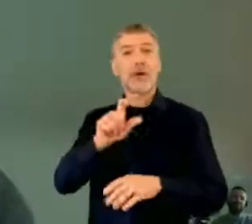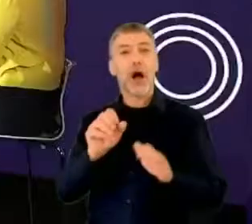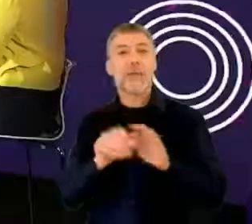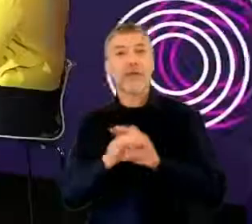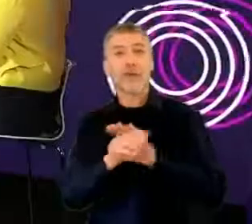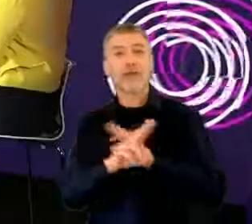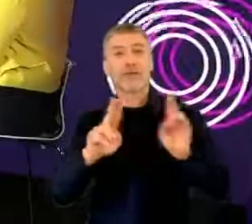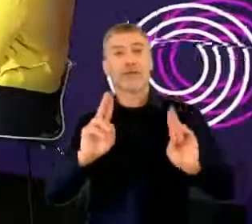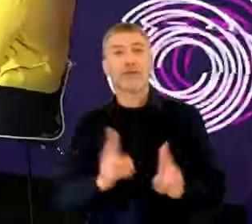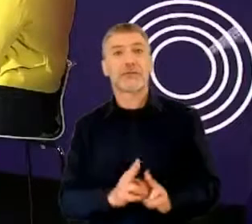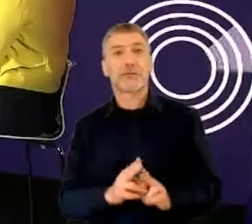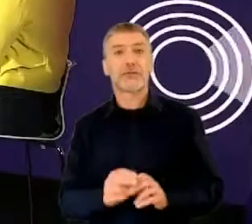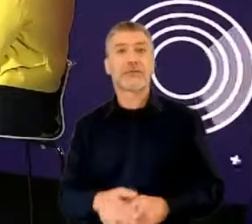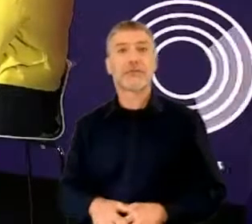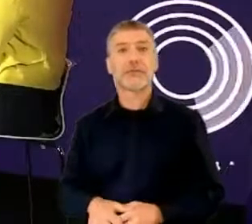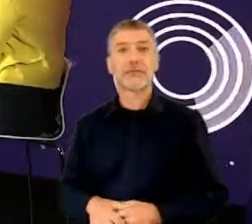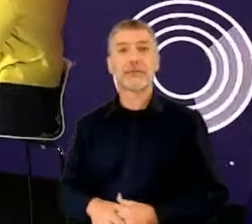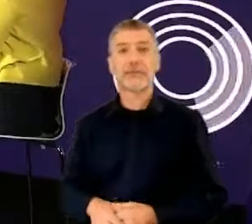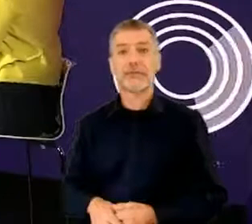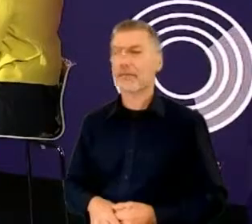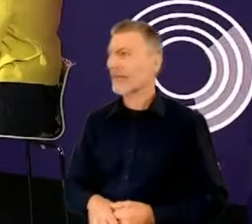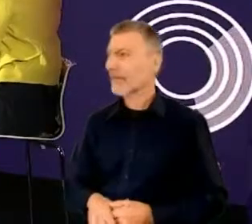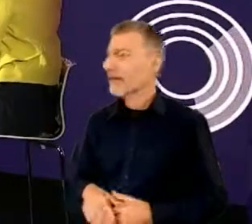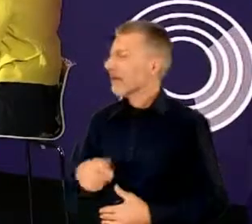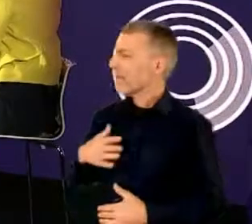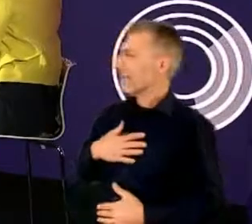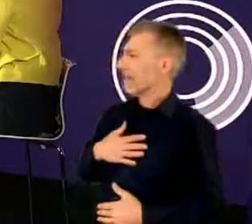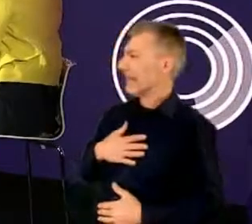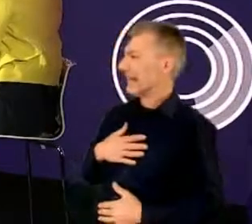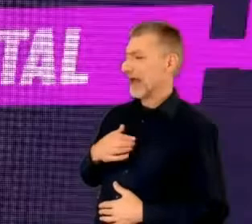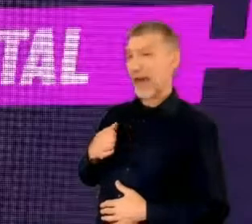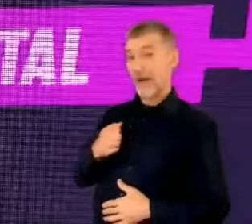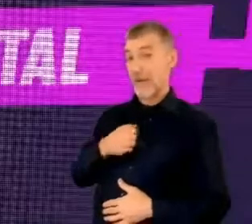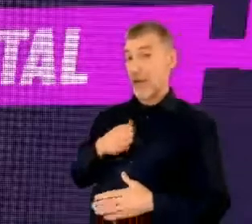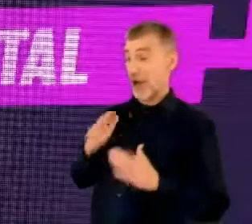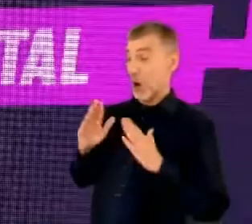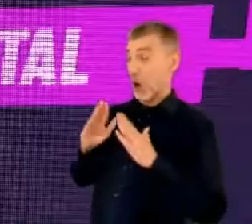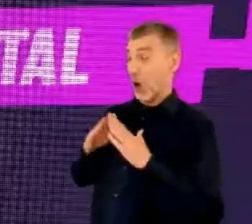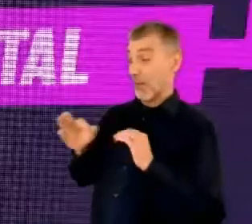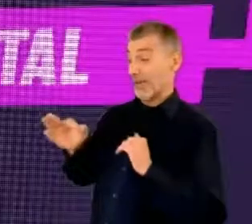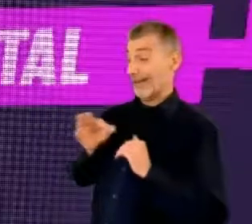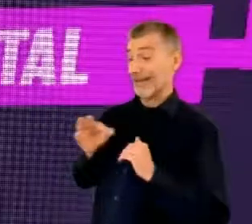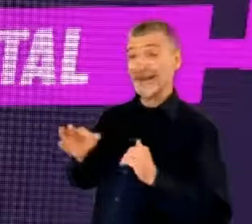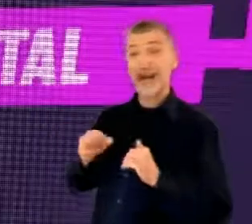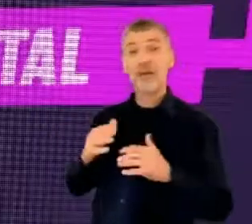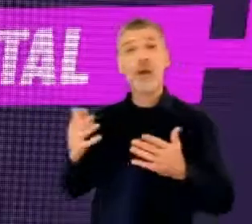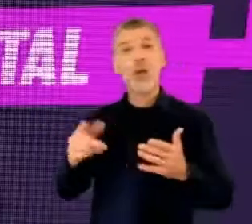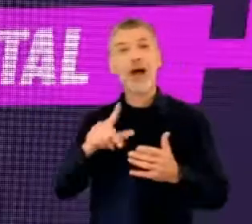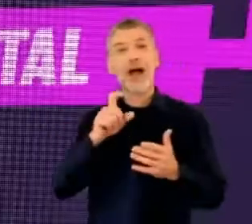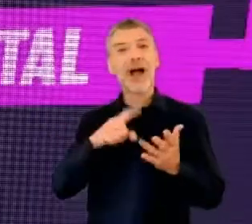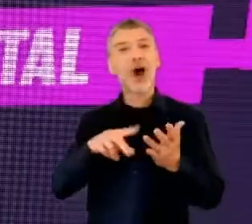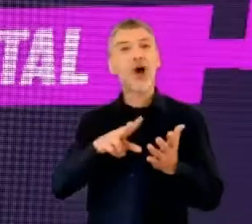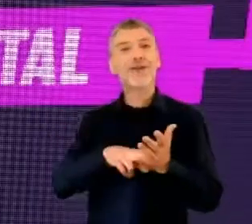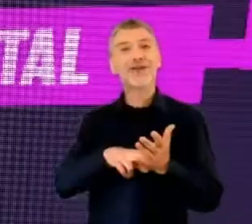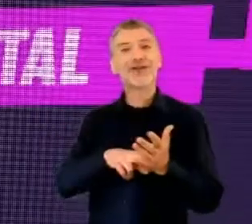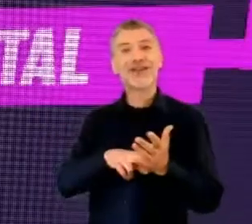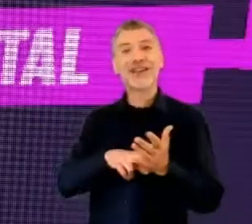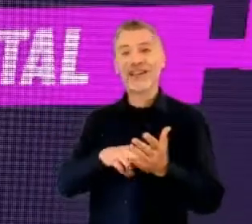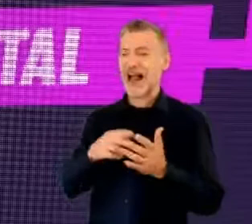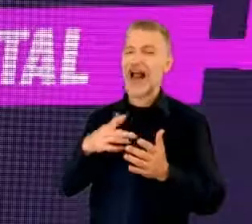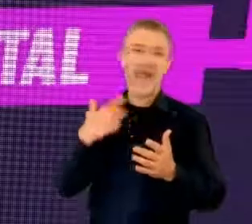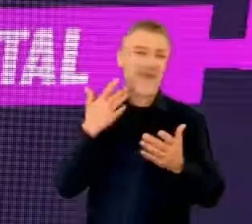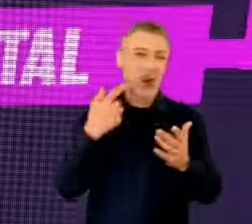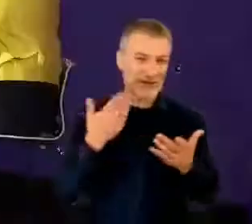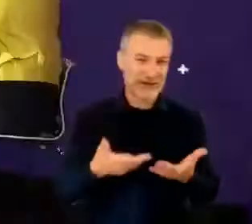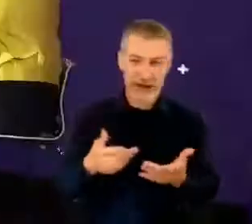So just on a selfish point for me, my hometown is actually Coventry. I live in London now, but my hometown is Coventry.